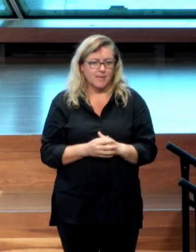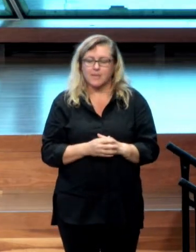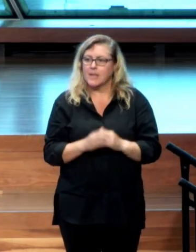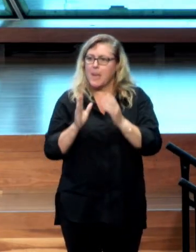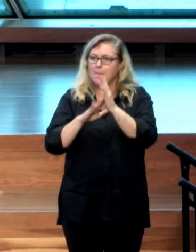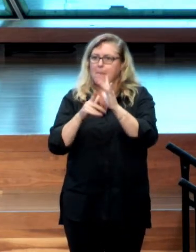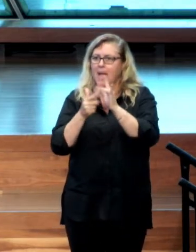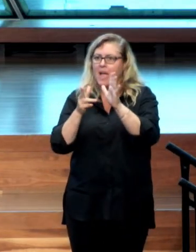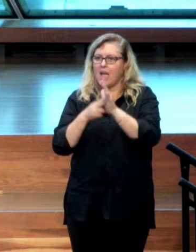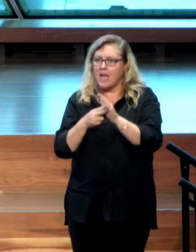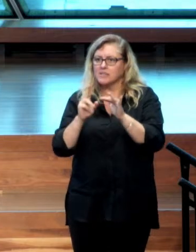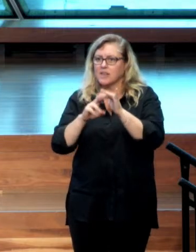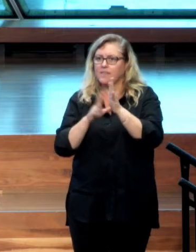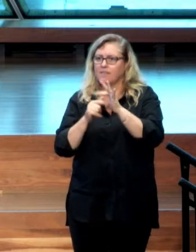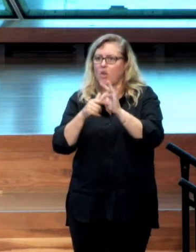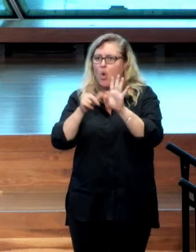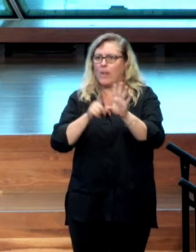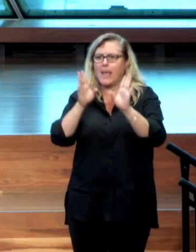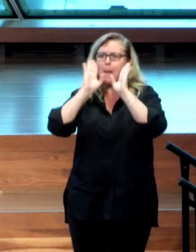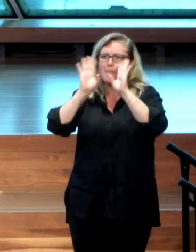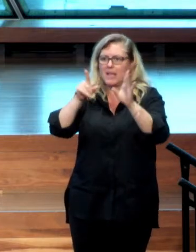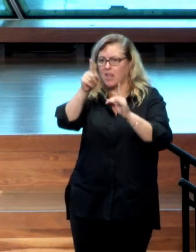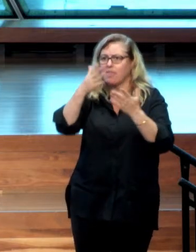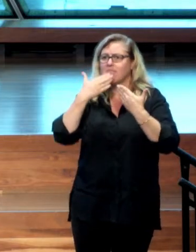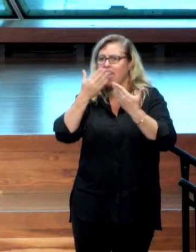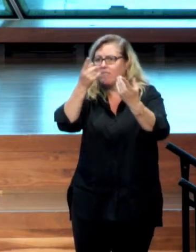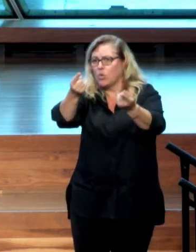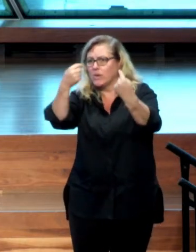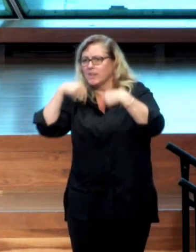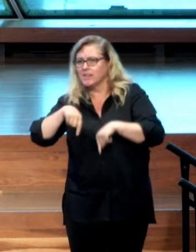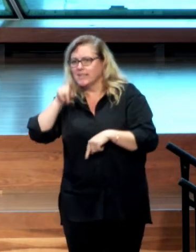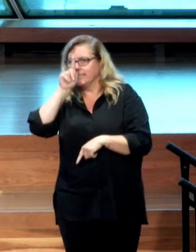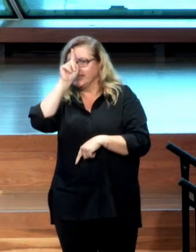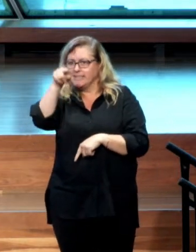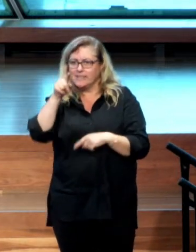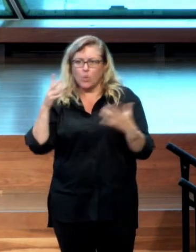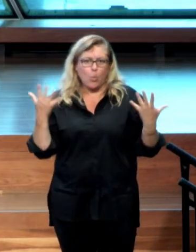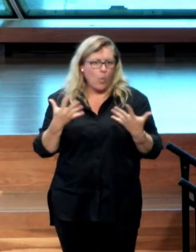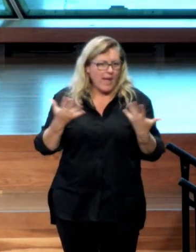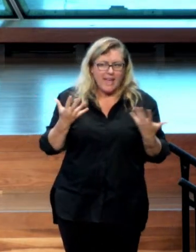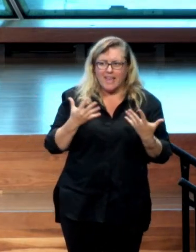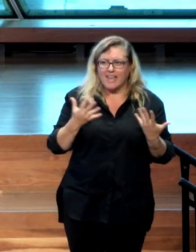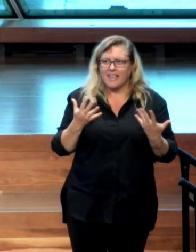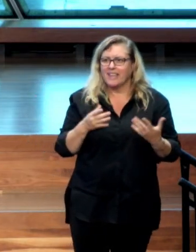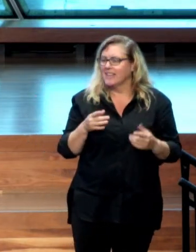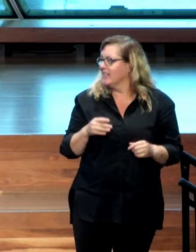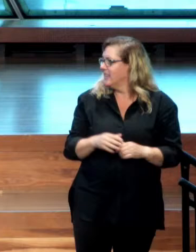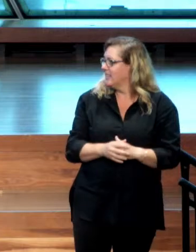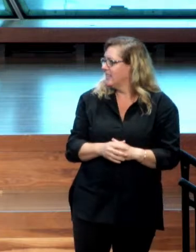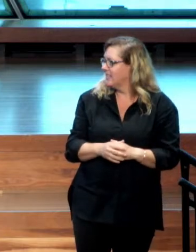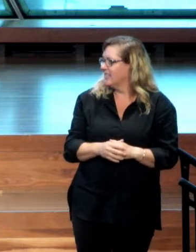Martin Foley is amazing. Thank you, Martin, for being here. I don't know where he is, but he's somewhere here. There he is, yeah.